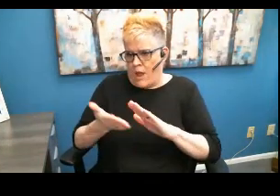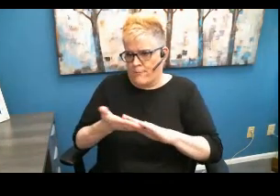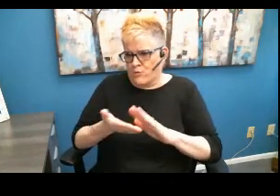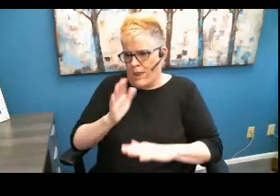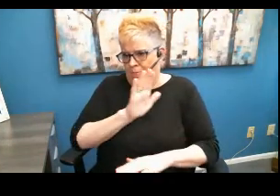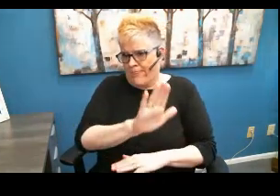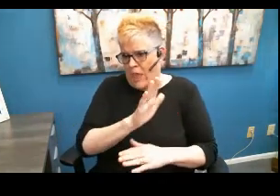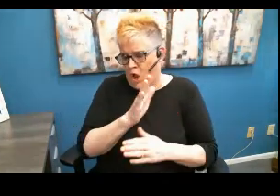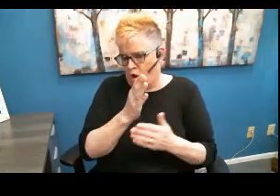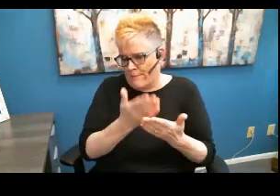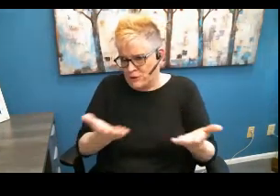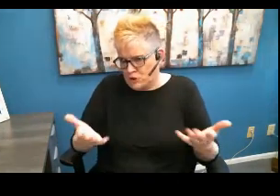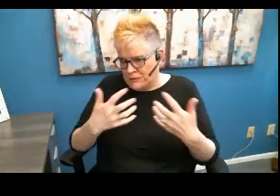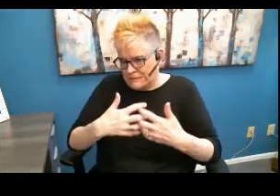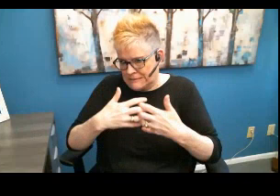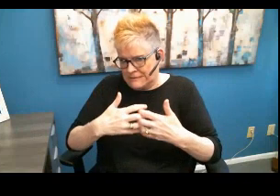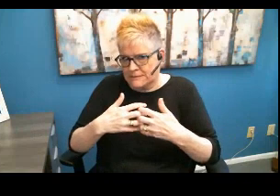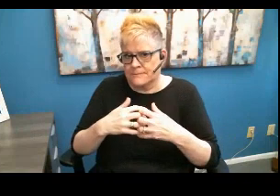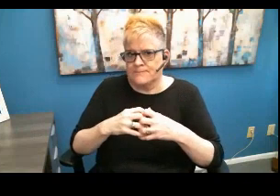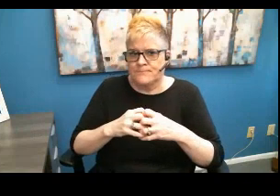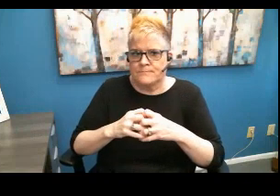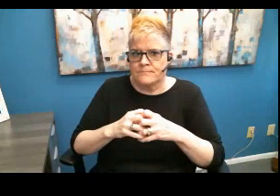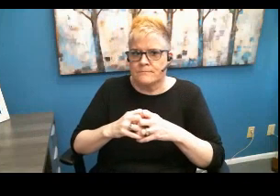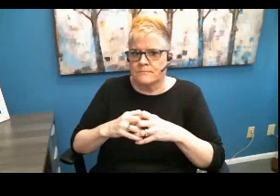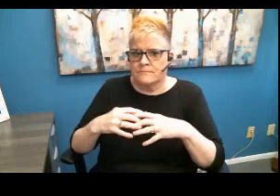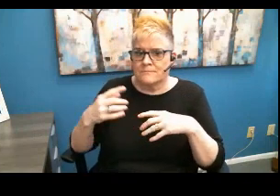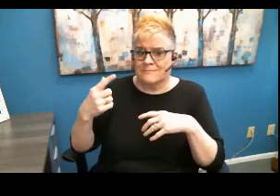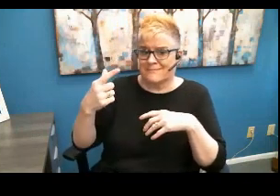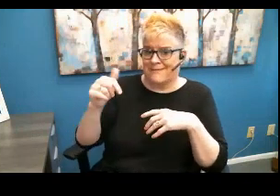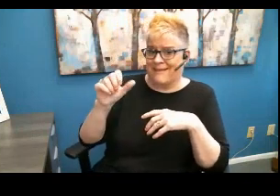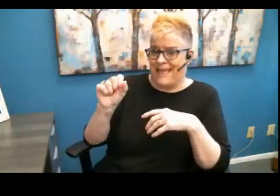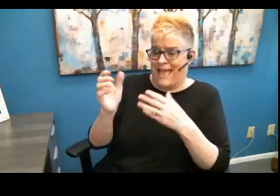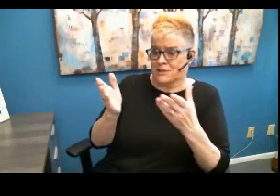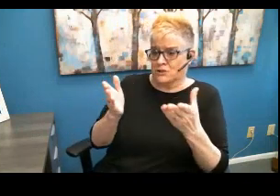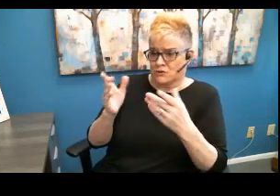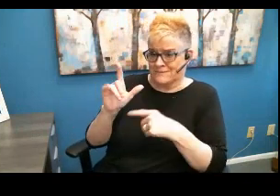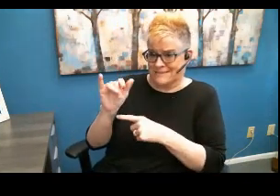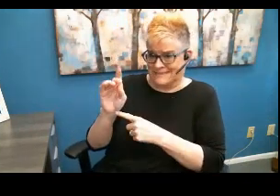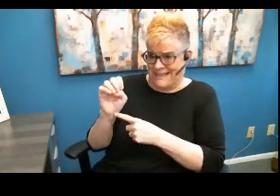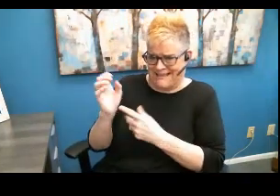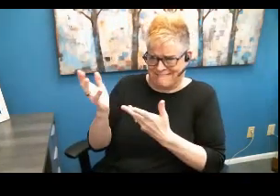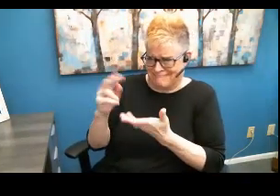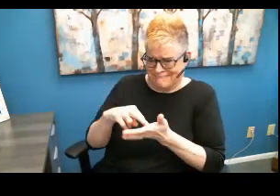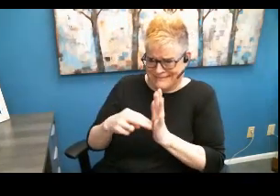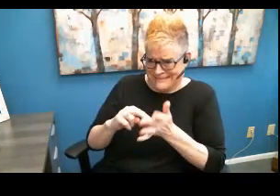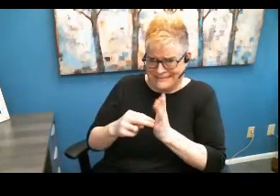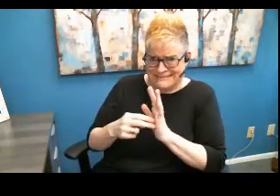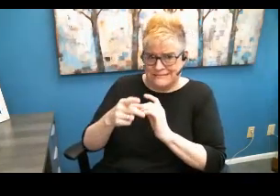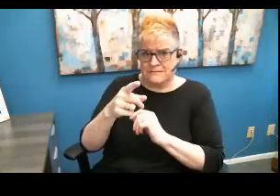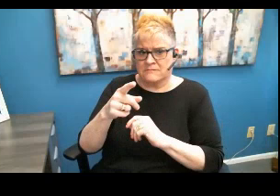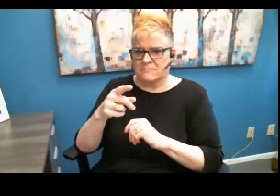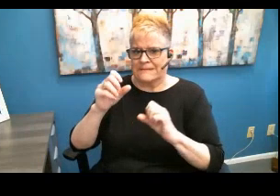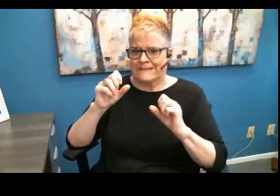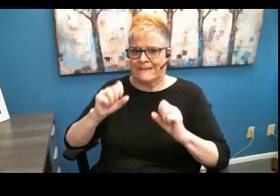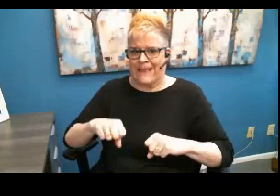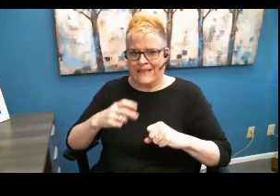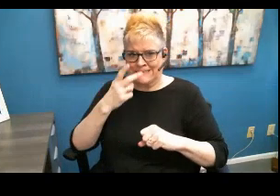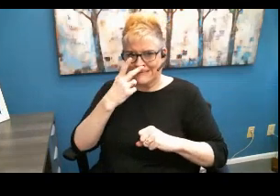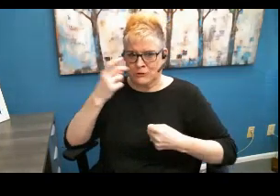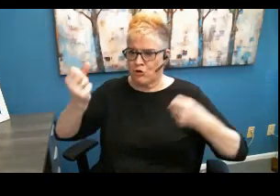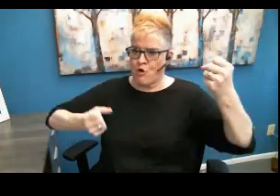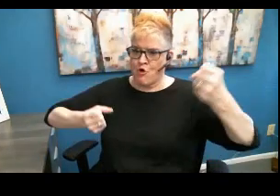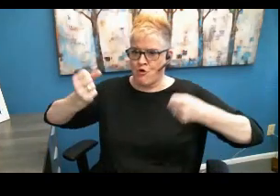So just a little more on what a gas service line actually is. This is kind of a cross-section view a little bit. You can see a car